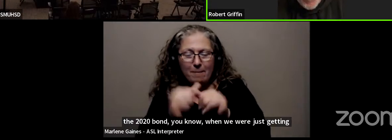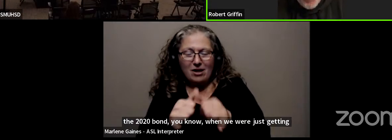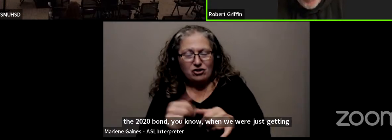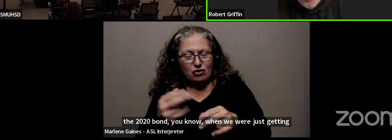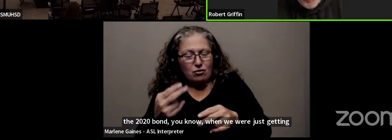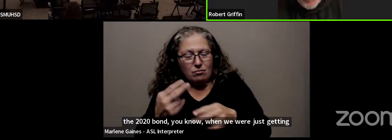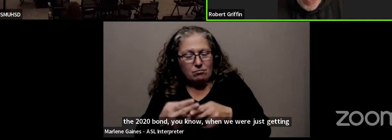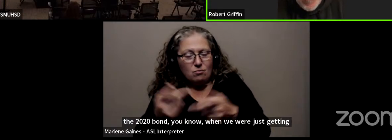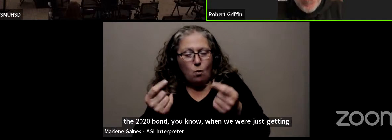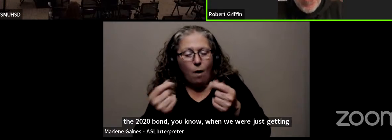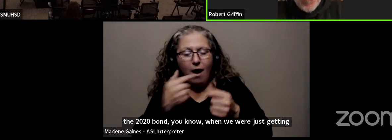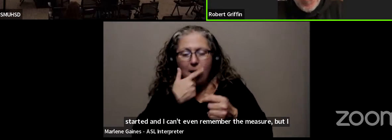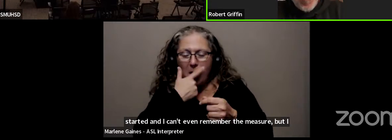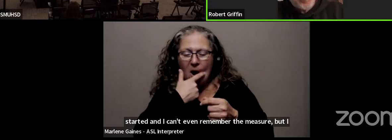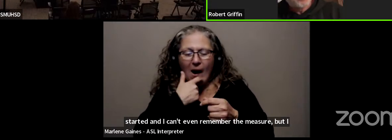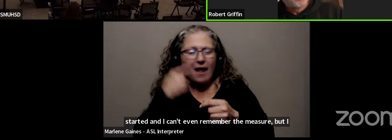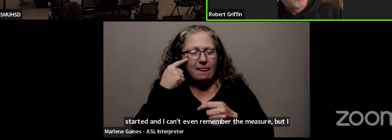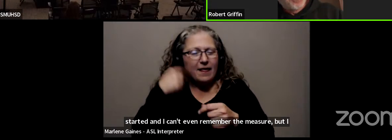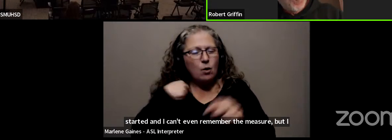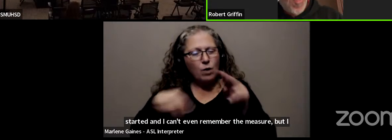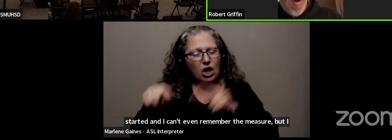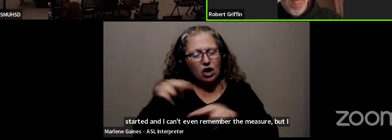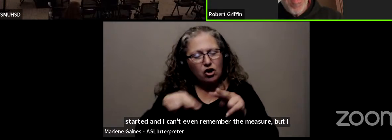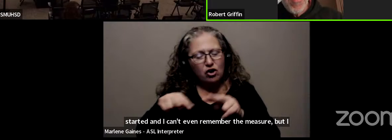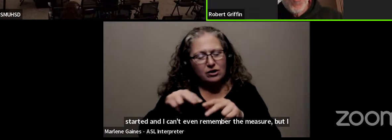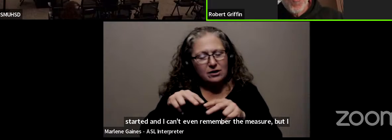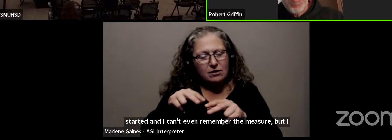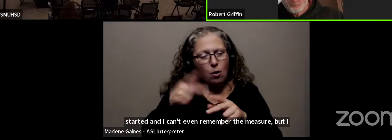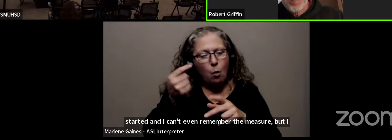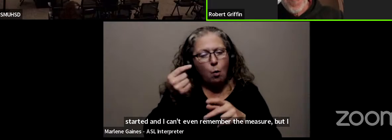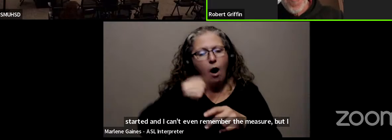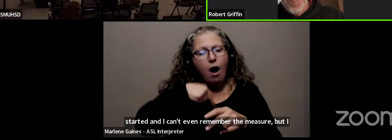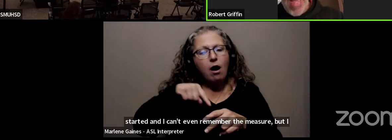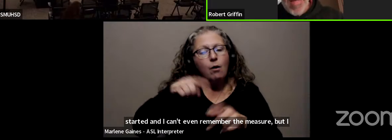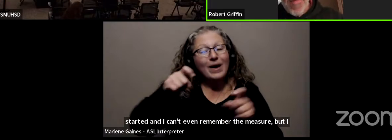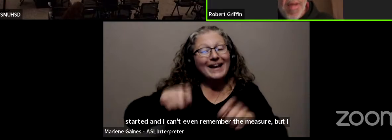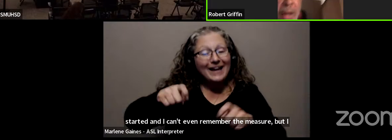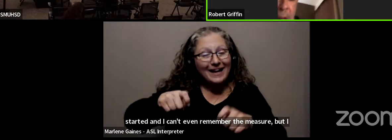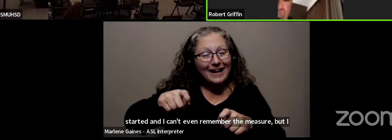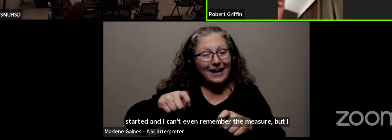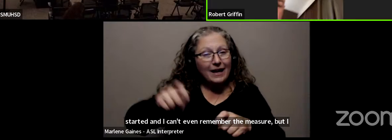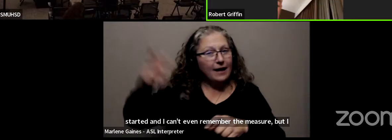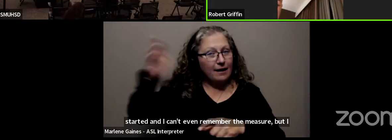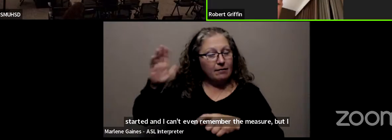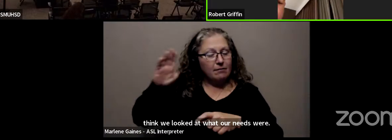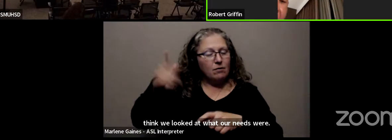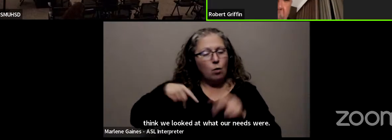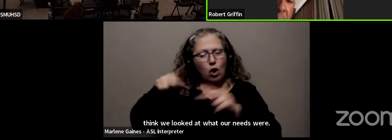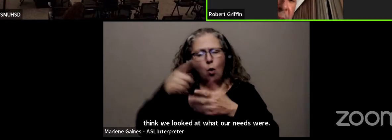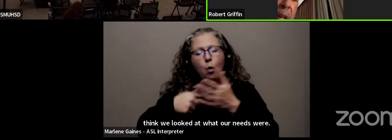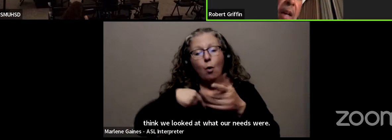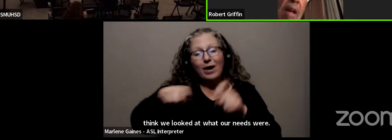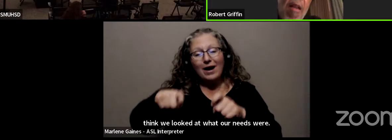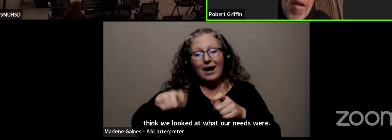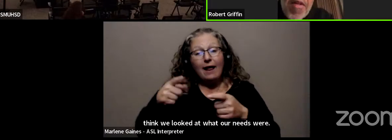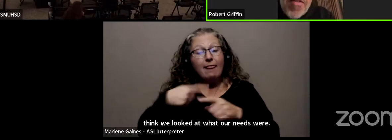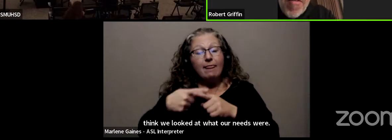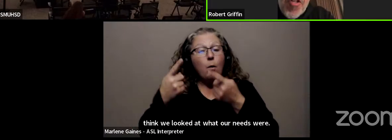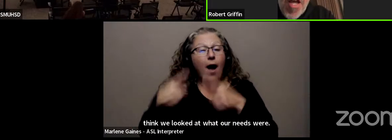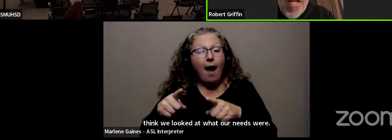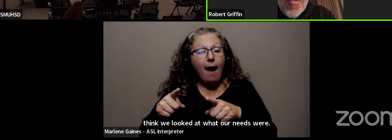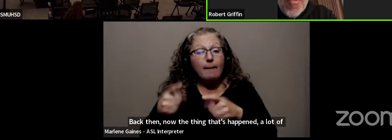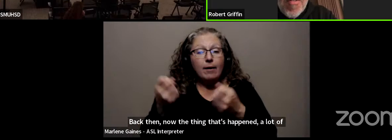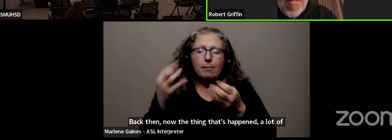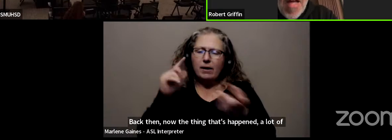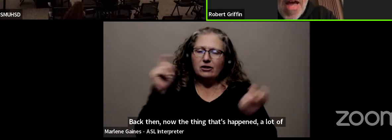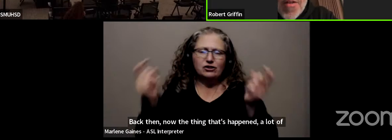but I think we looked at what our needs were back then. Now, the thing that's happened, a lot of things